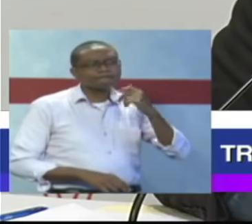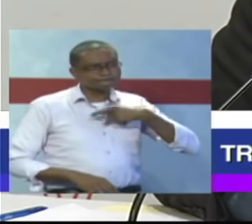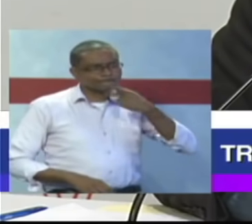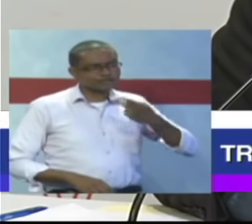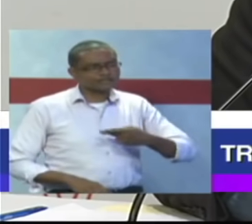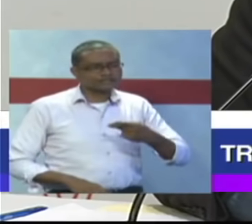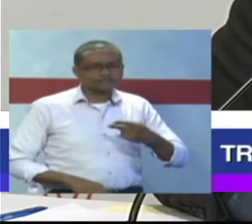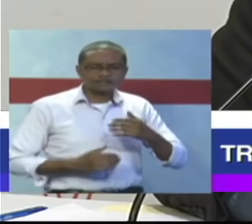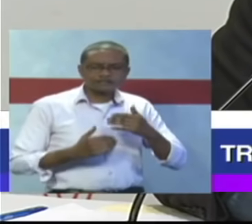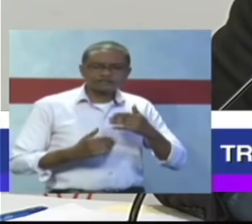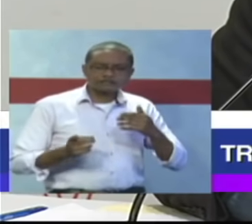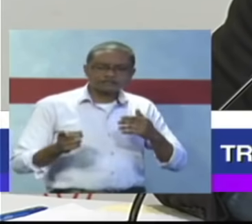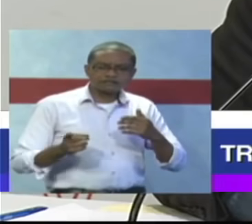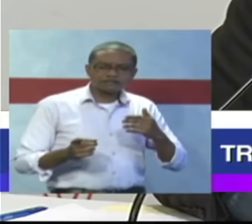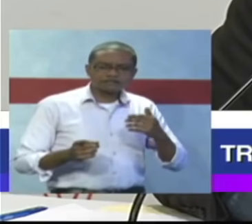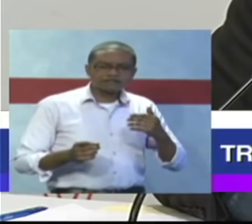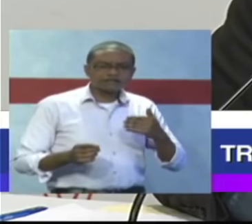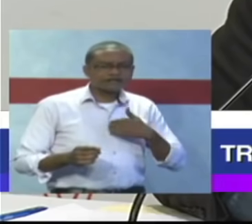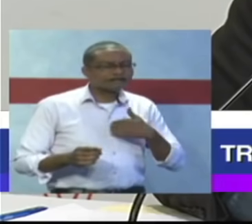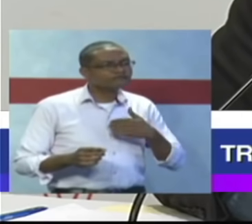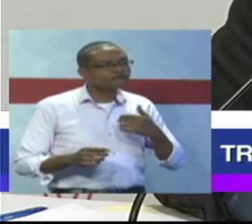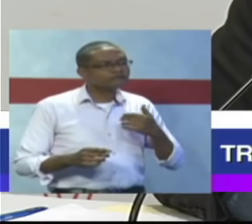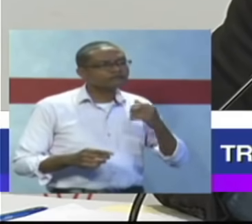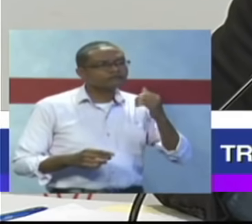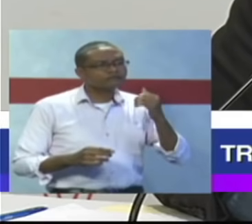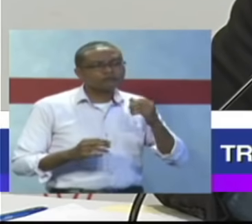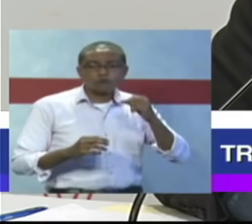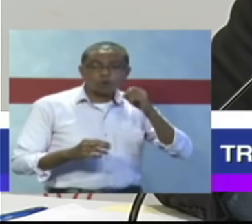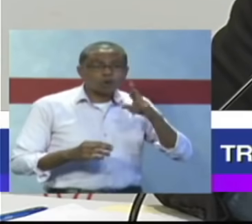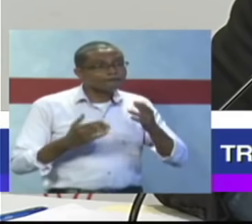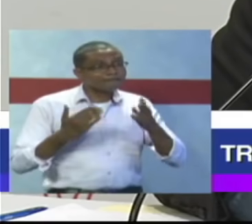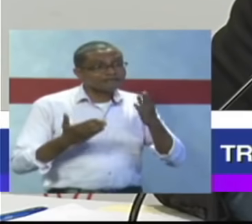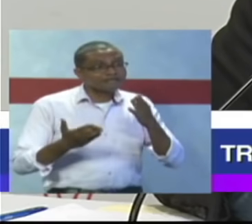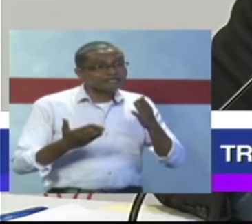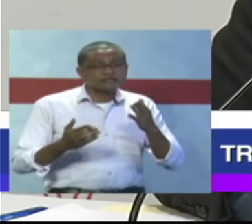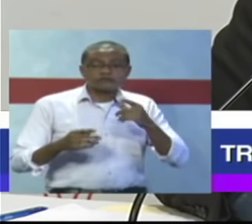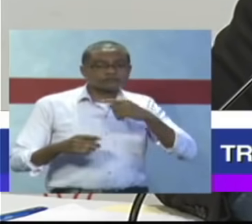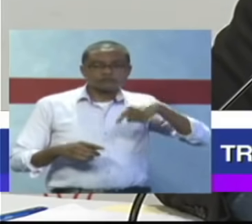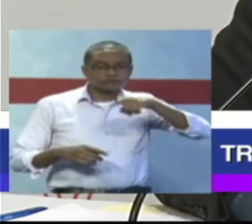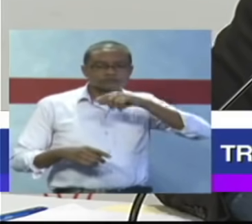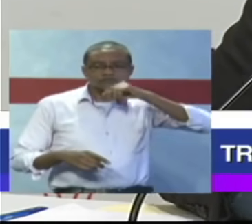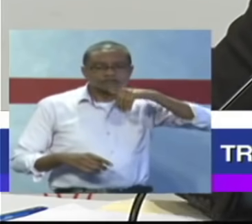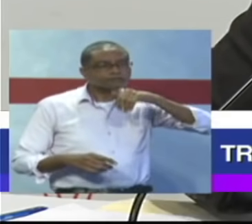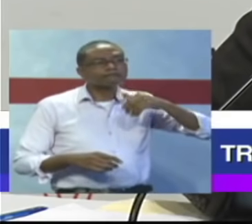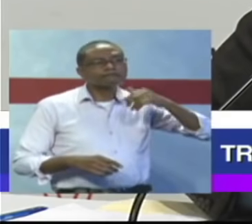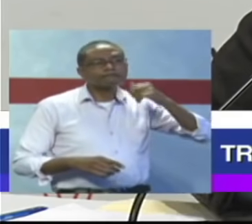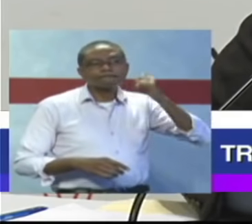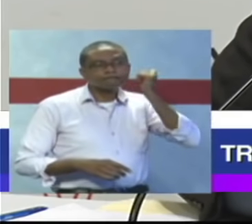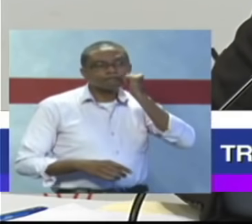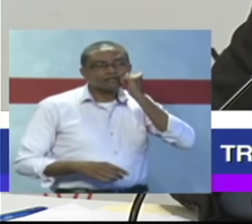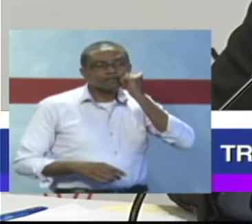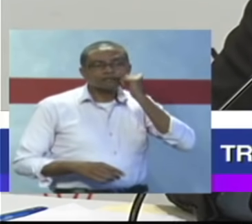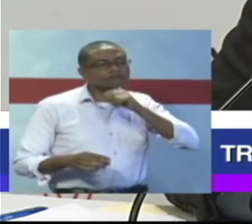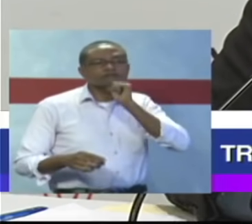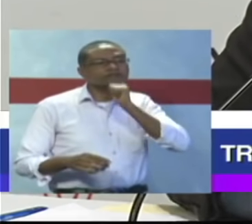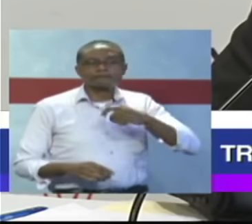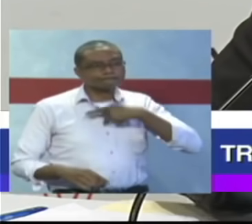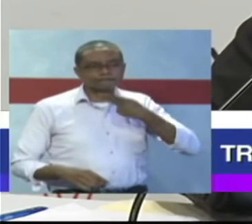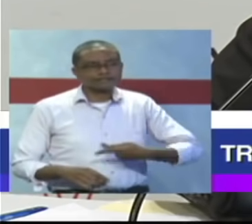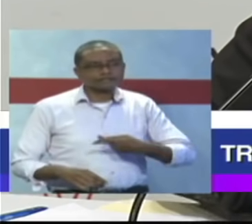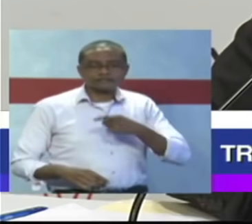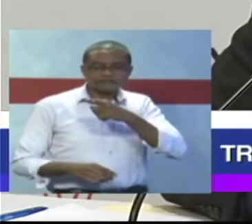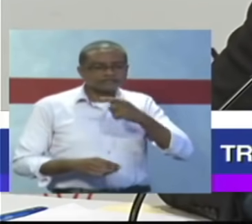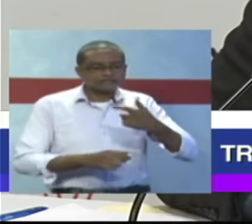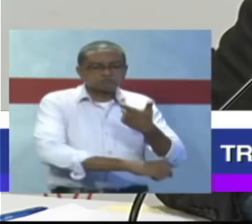regularly in contact with our heads of departments at all of the regional health authorities, and they have had no